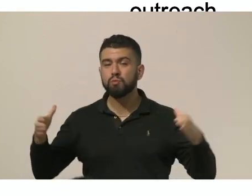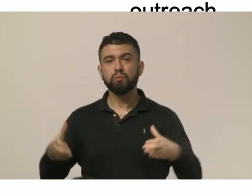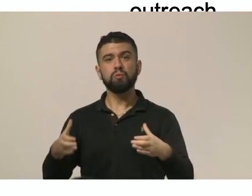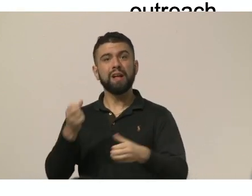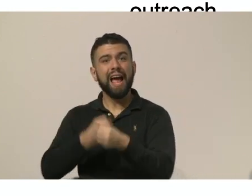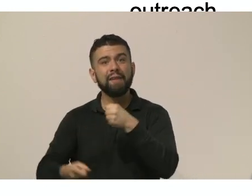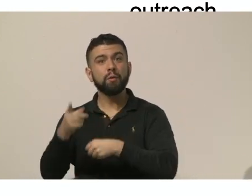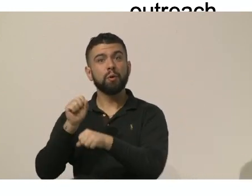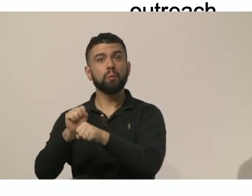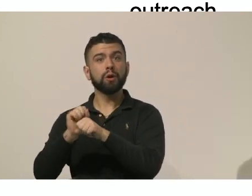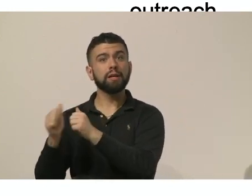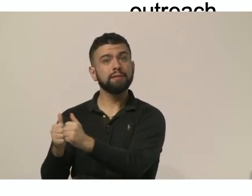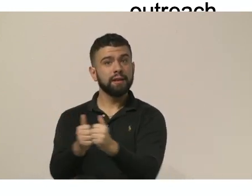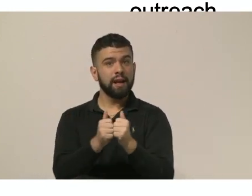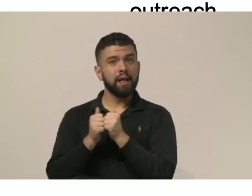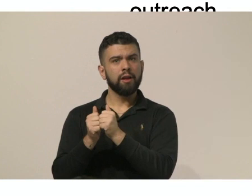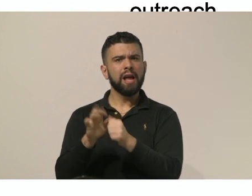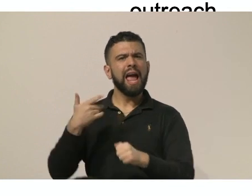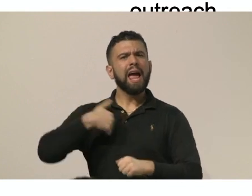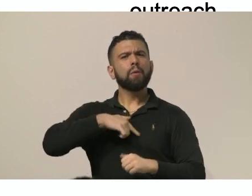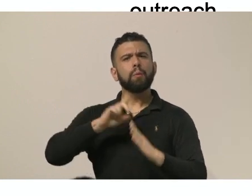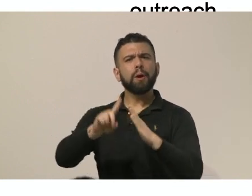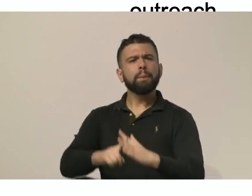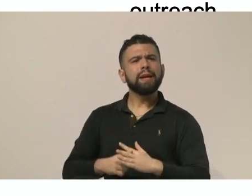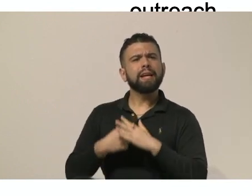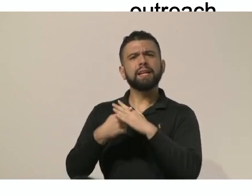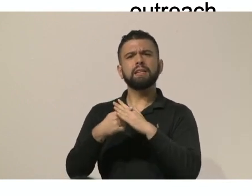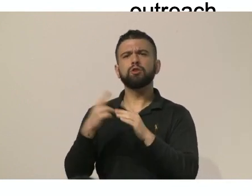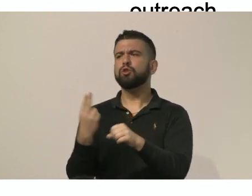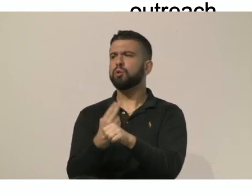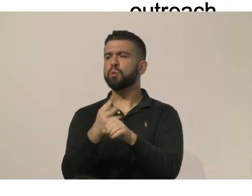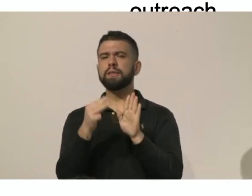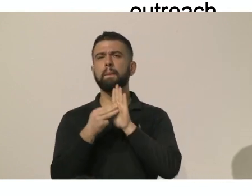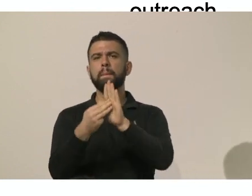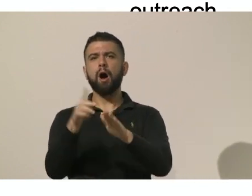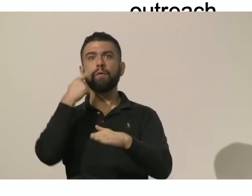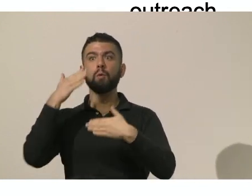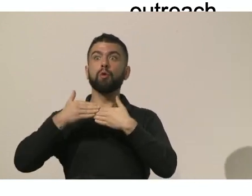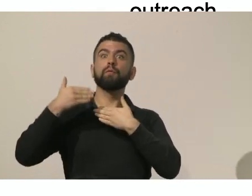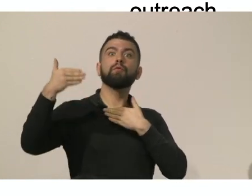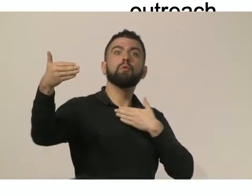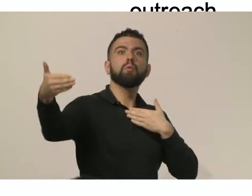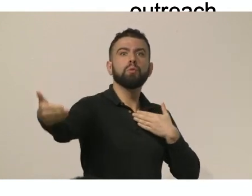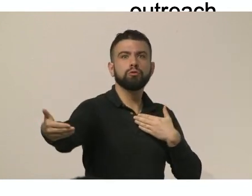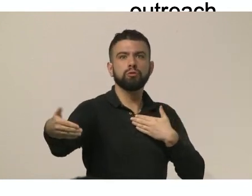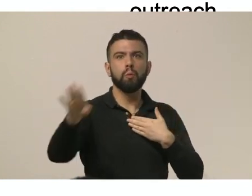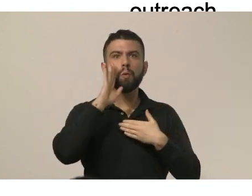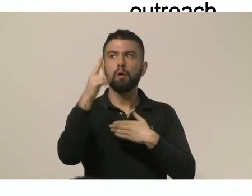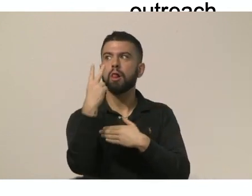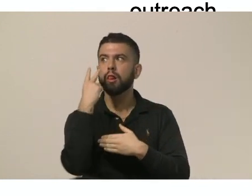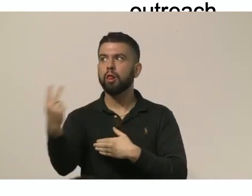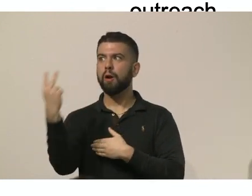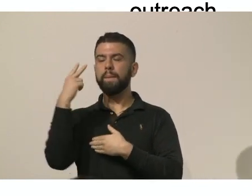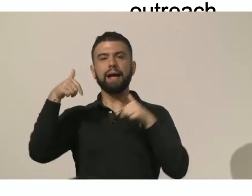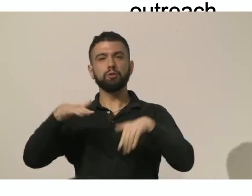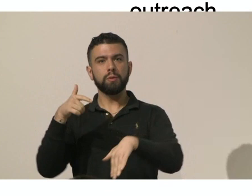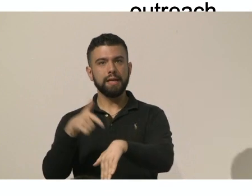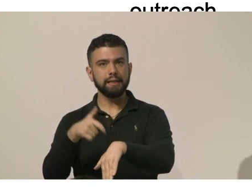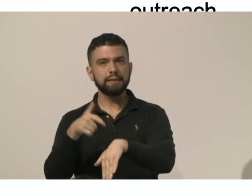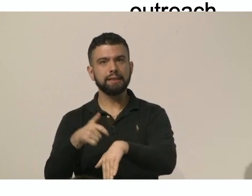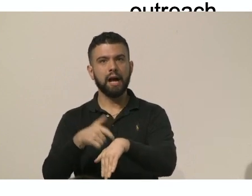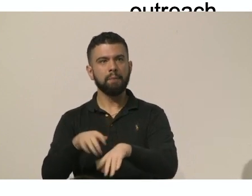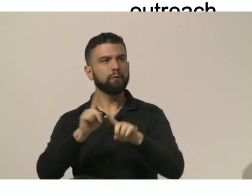that we're beginning to build into as a model for moving forward in terms of like a baseline of cross-collaborative,